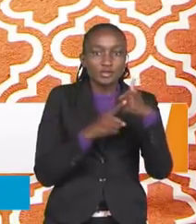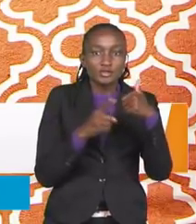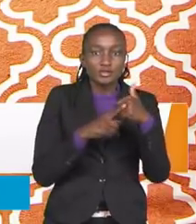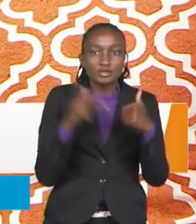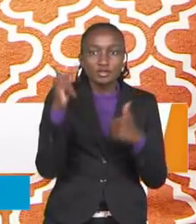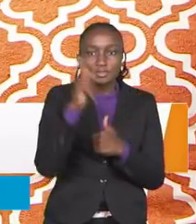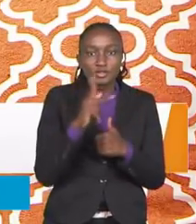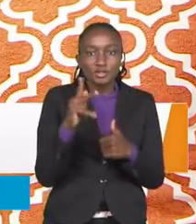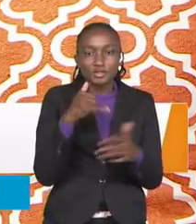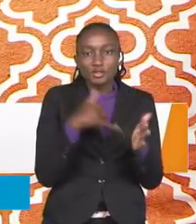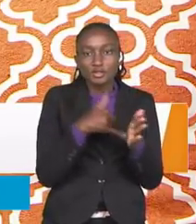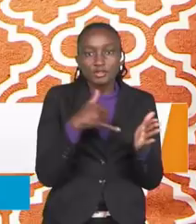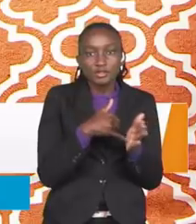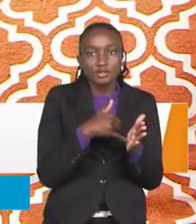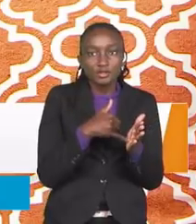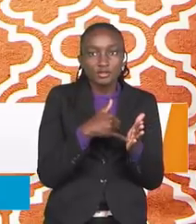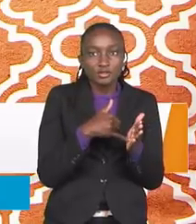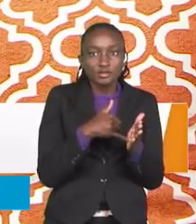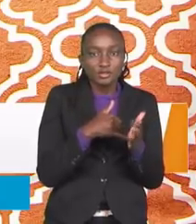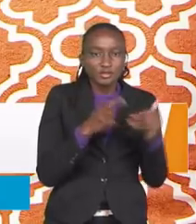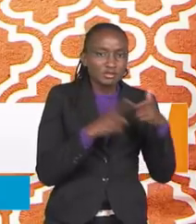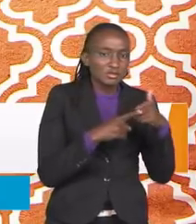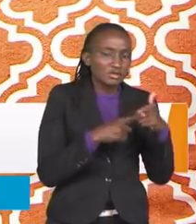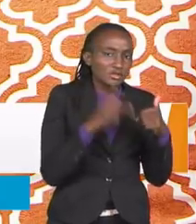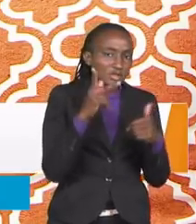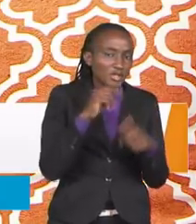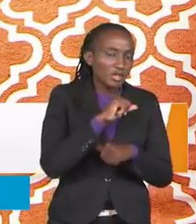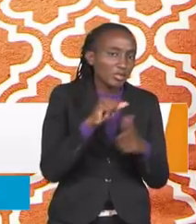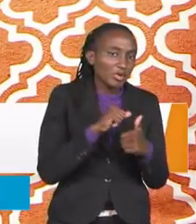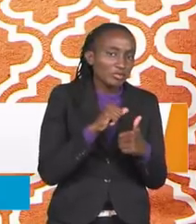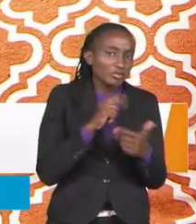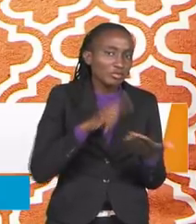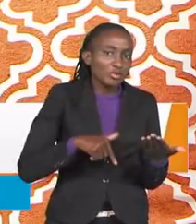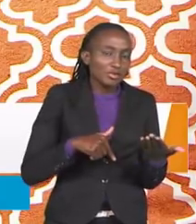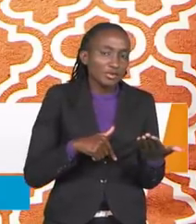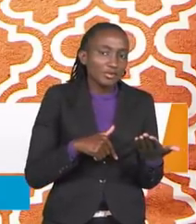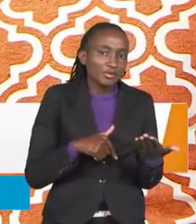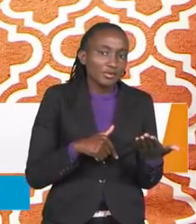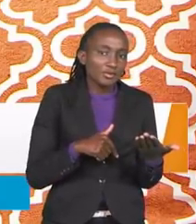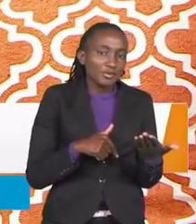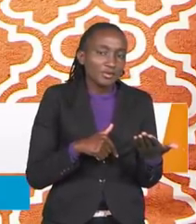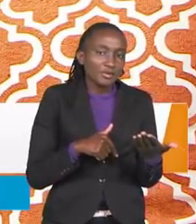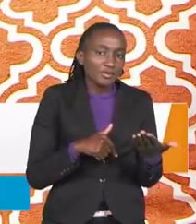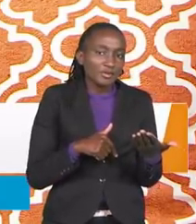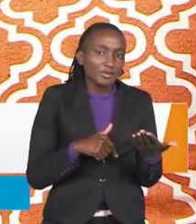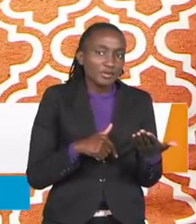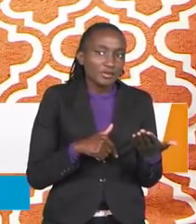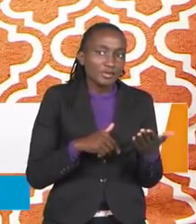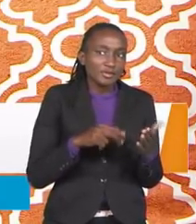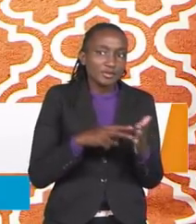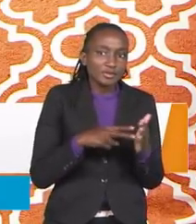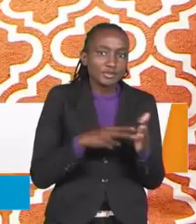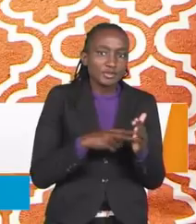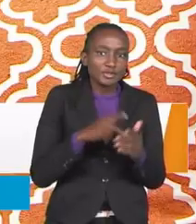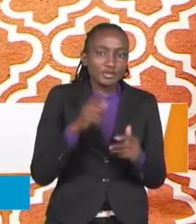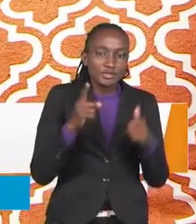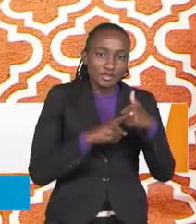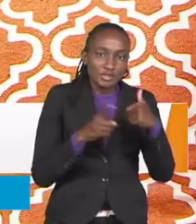Okay. And Global 6K, as you say, what is the 6K? Yeah, absolutely. Yeah, sure. Yeah, 6K stands for